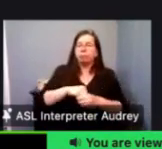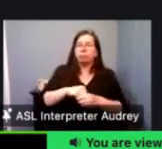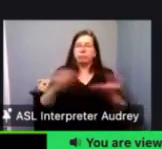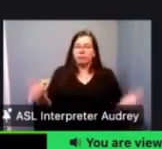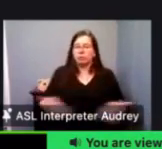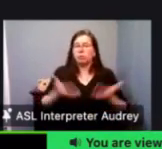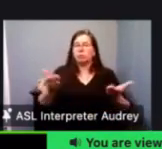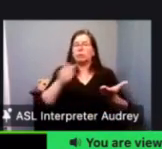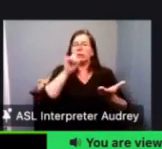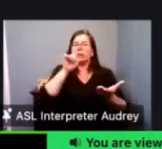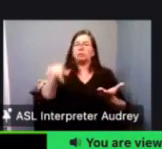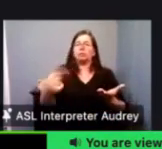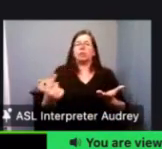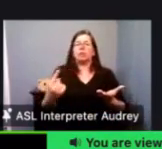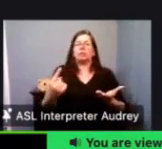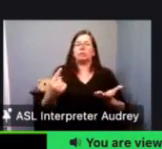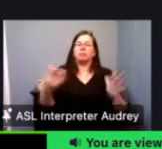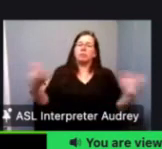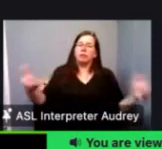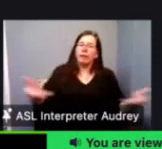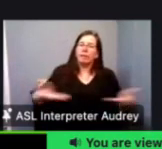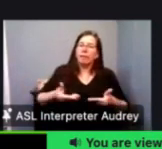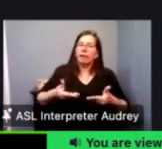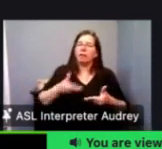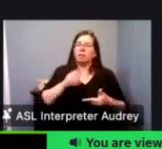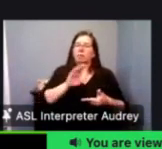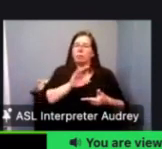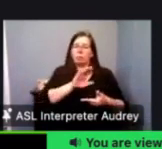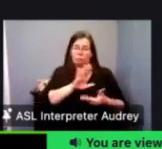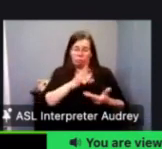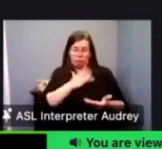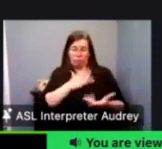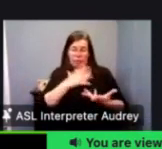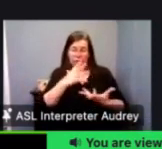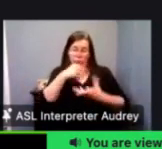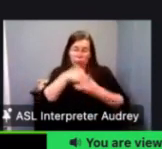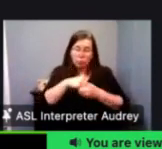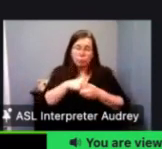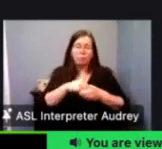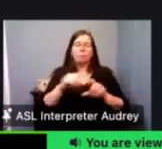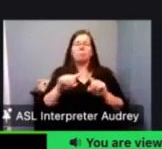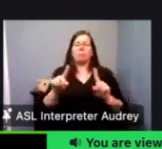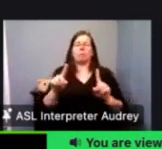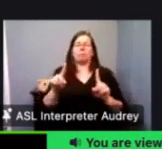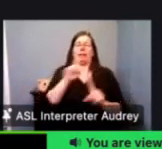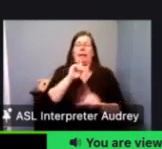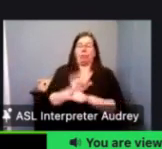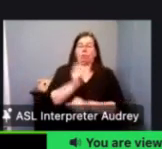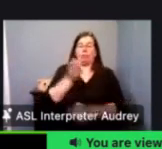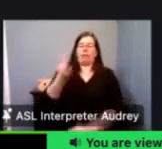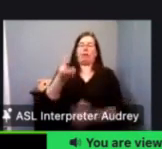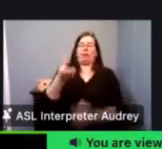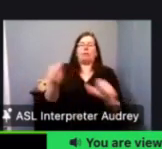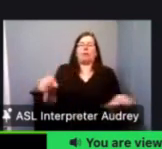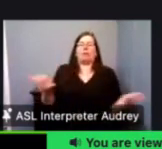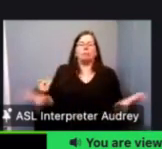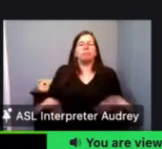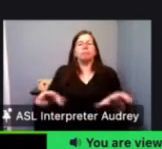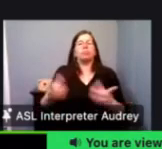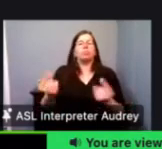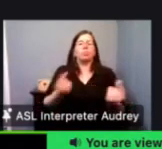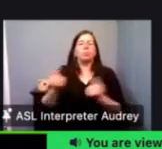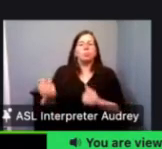space, not only just we want to invite you and you feel included in that way, but when you're actually there, that you can actively participate.